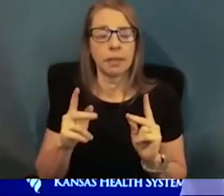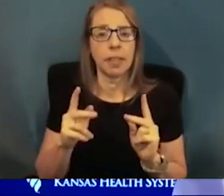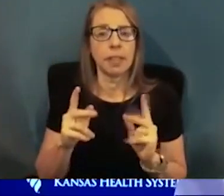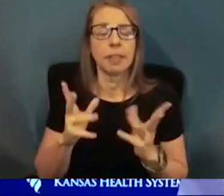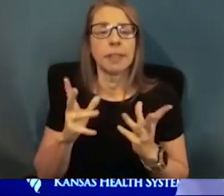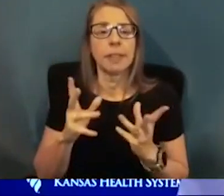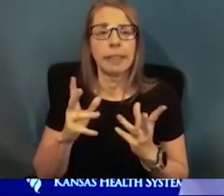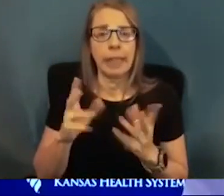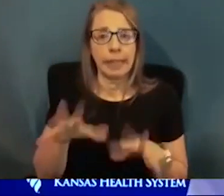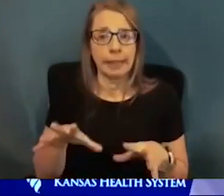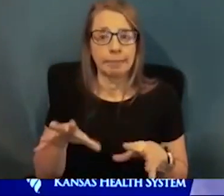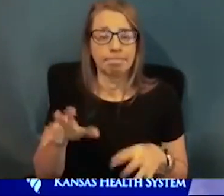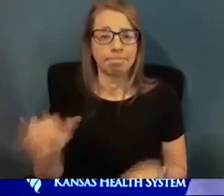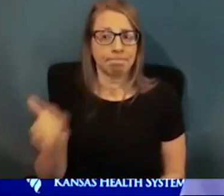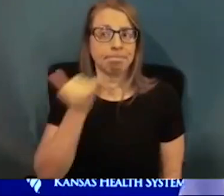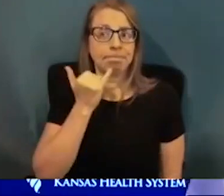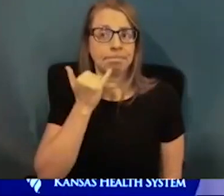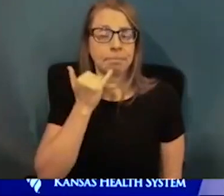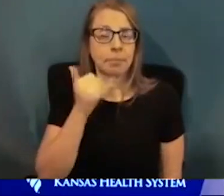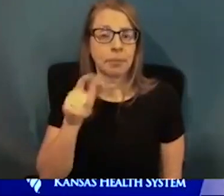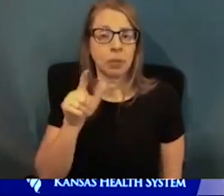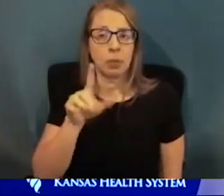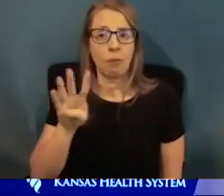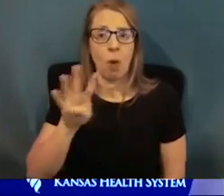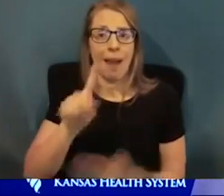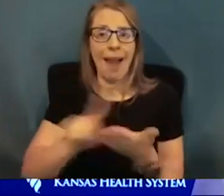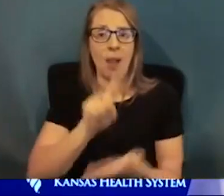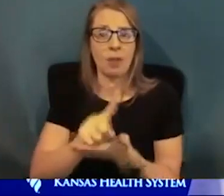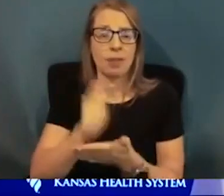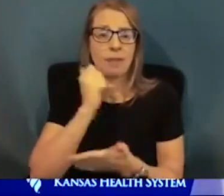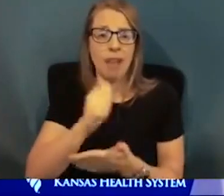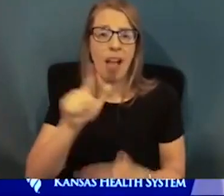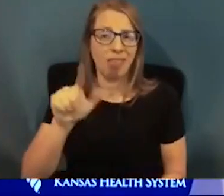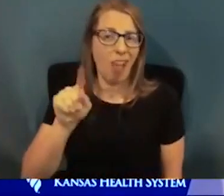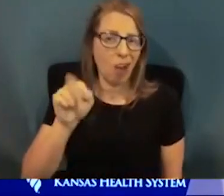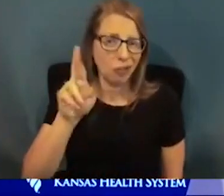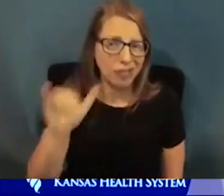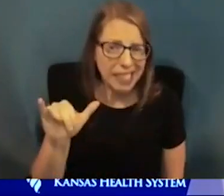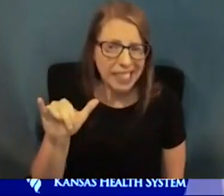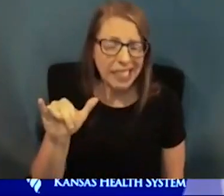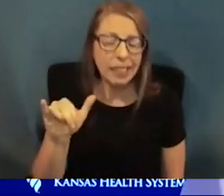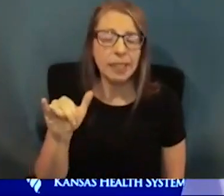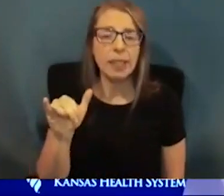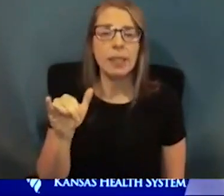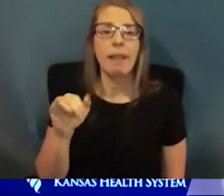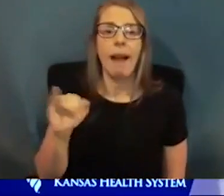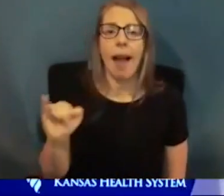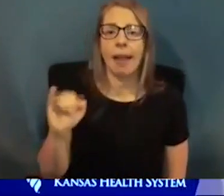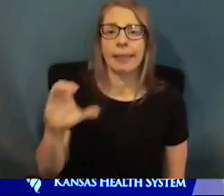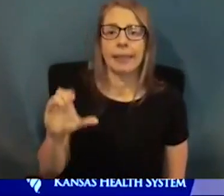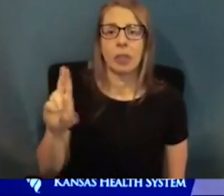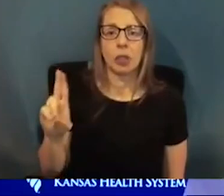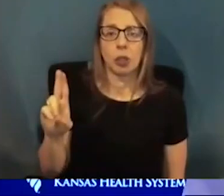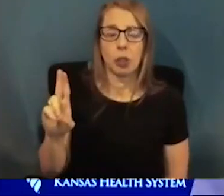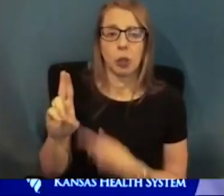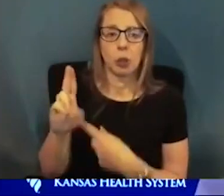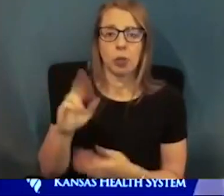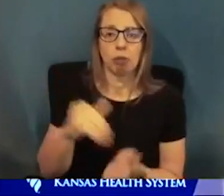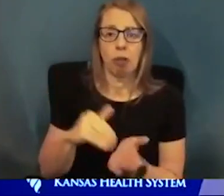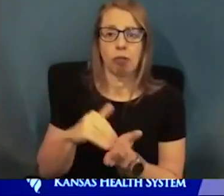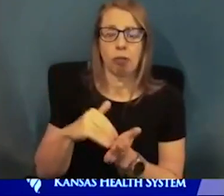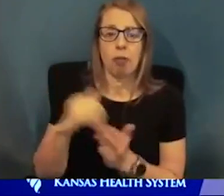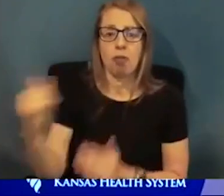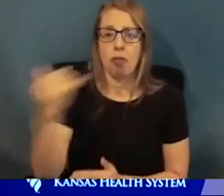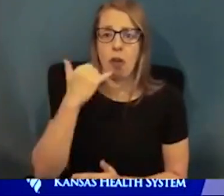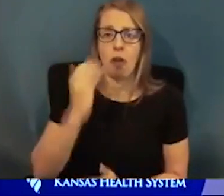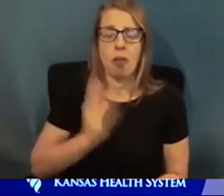day. Not sure about the lottery. I think the best thing to do is have that ICU physician call our transfer center, talk with our